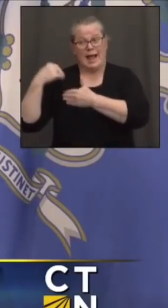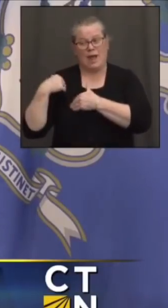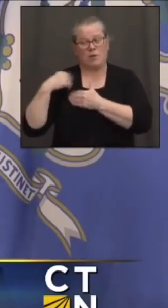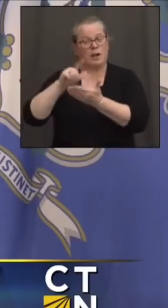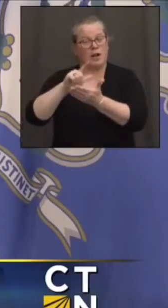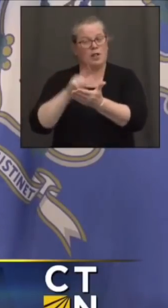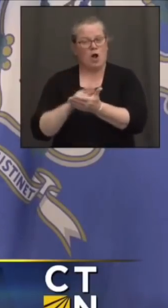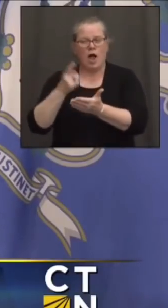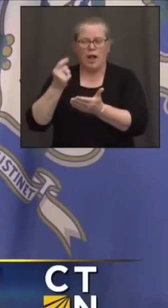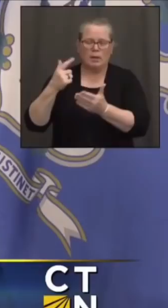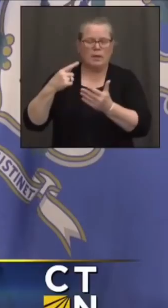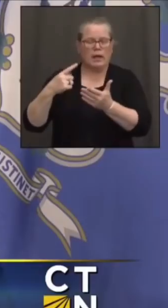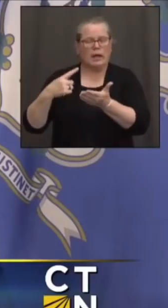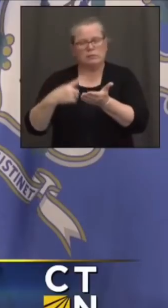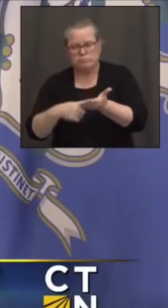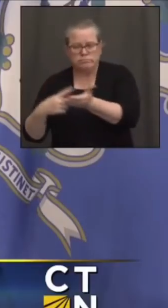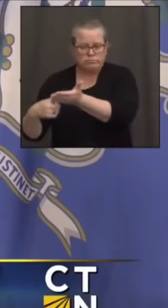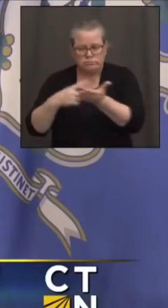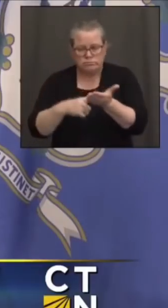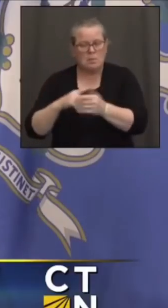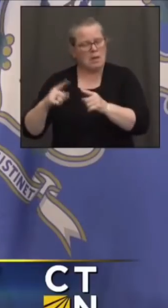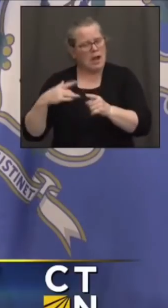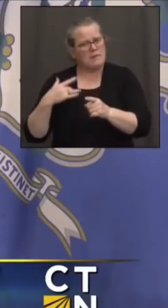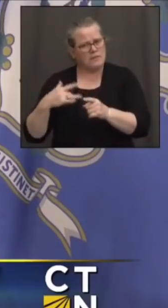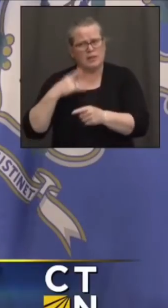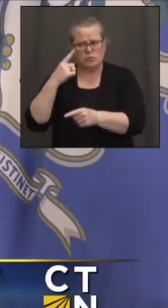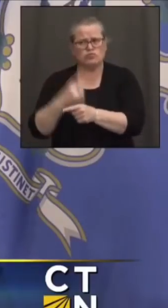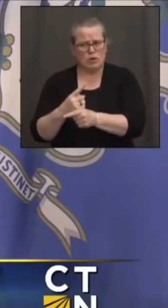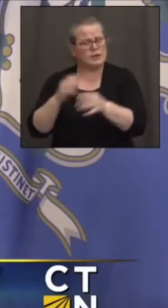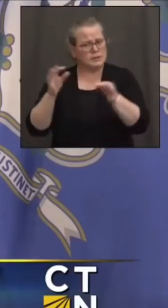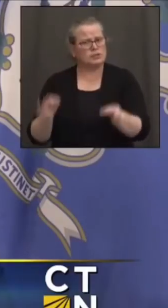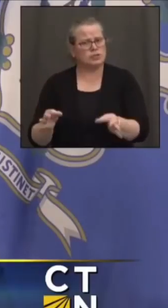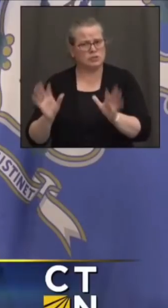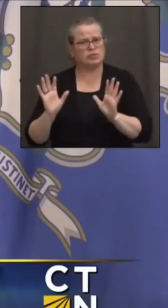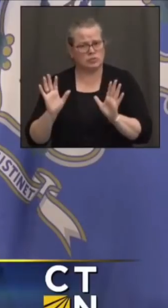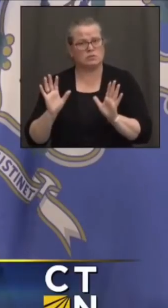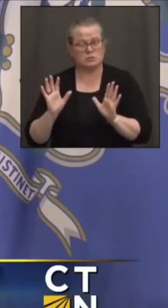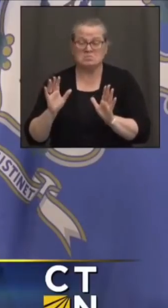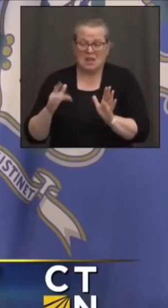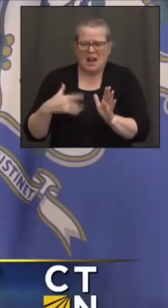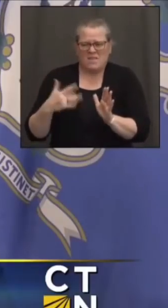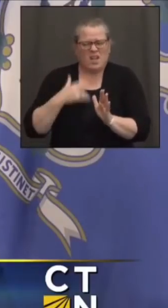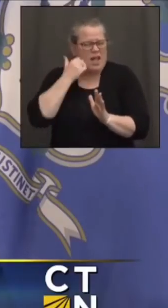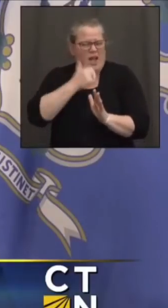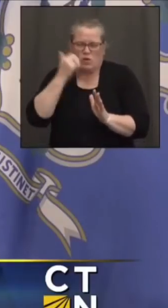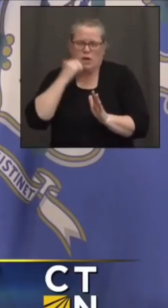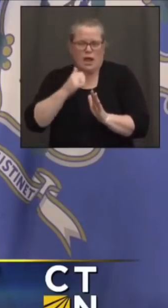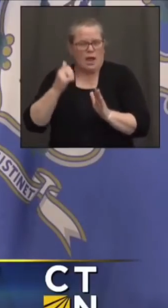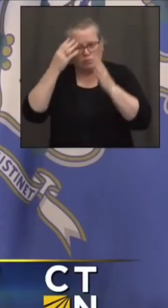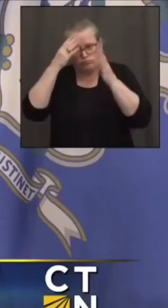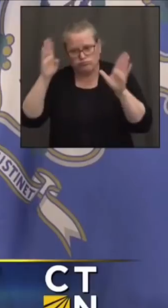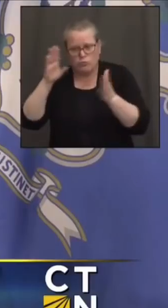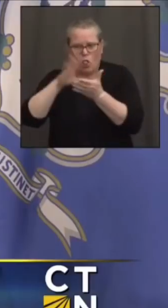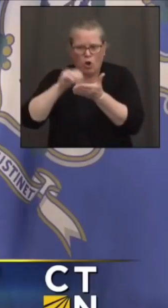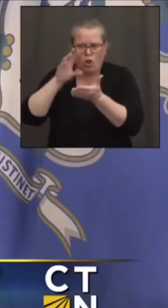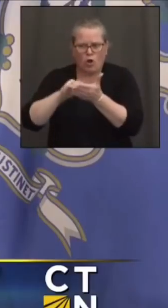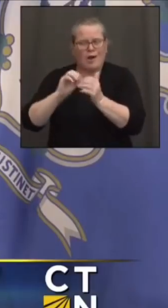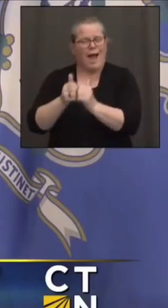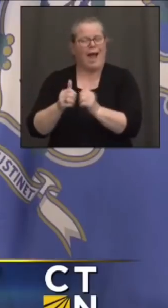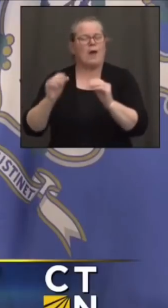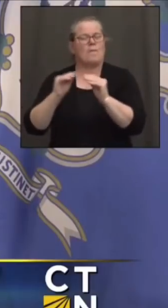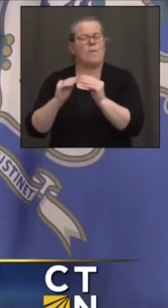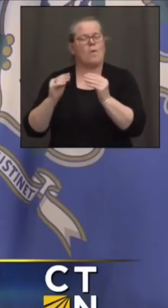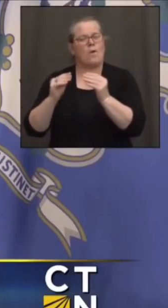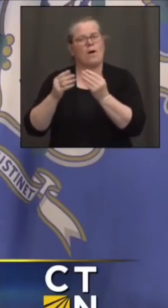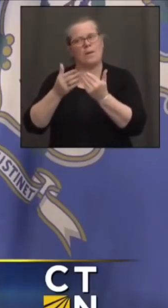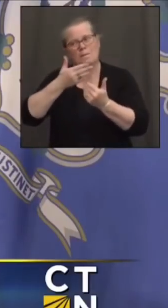thing to do. And I think that we continue to learn every day how we can make sure this is a more perfect union and a